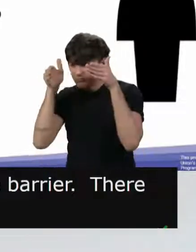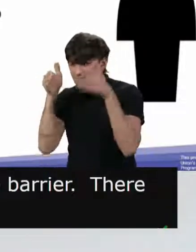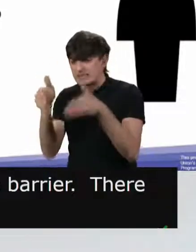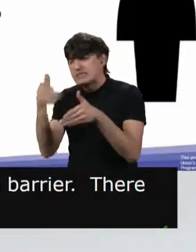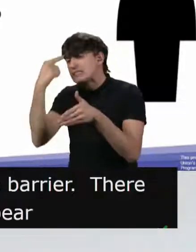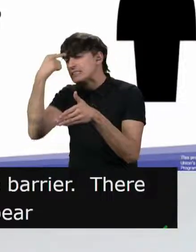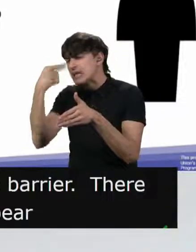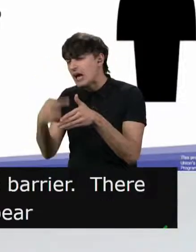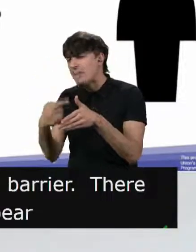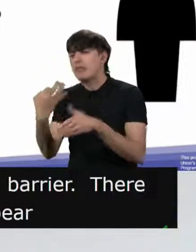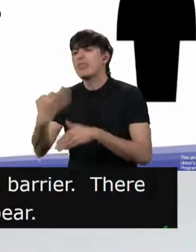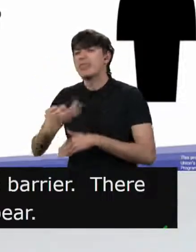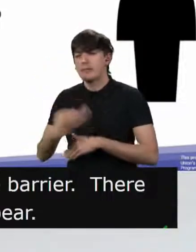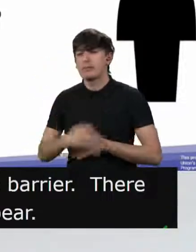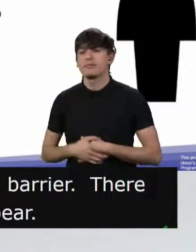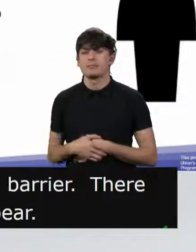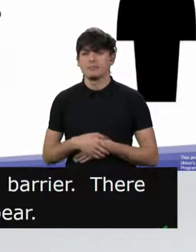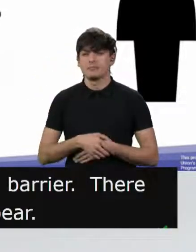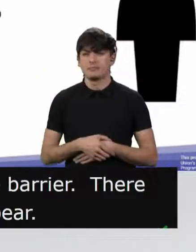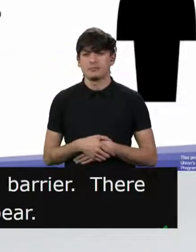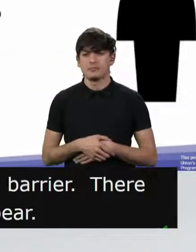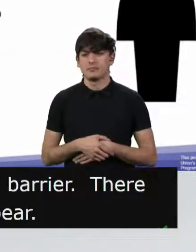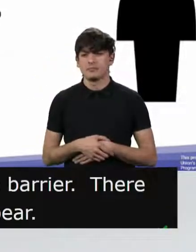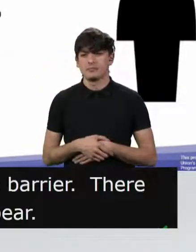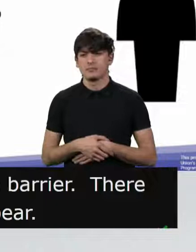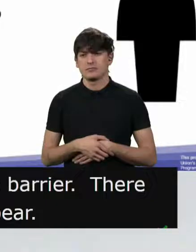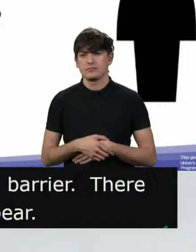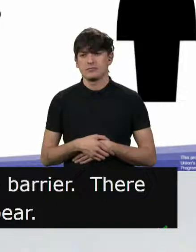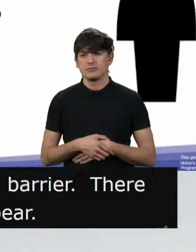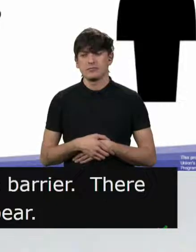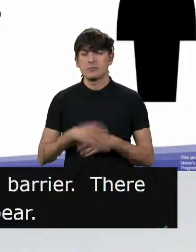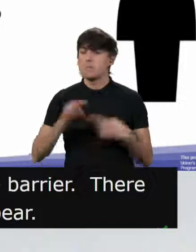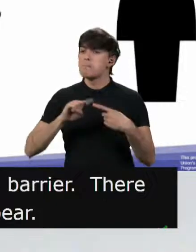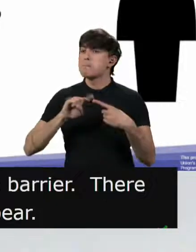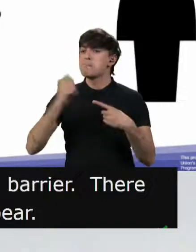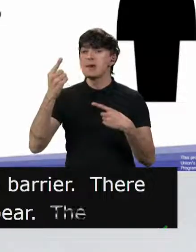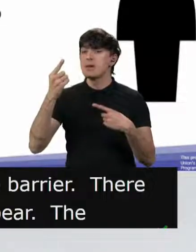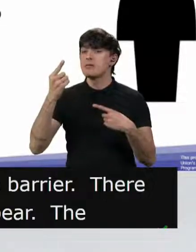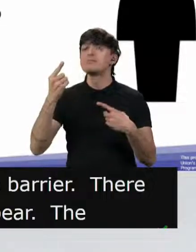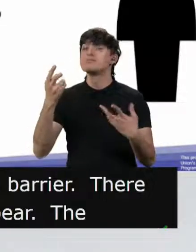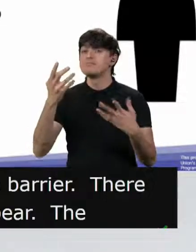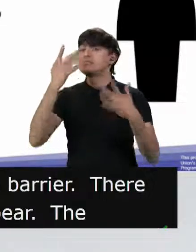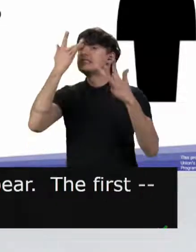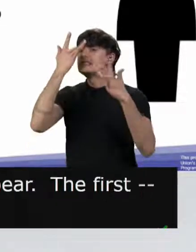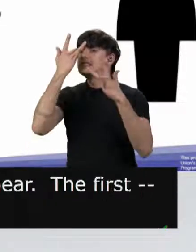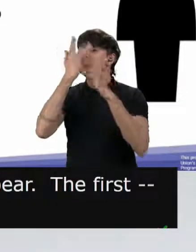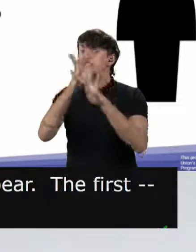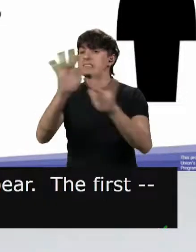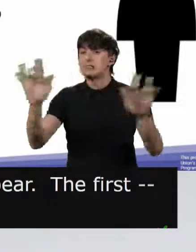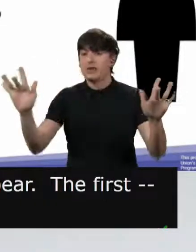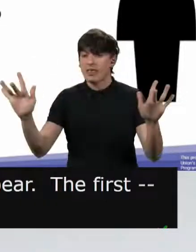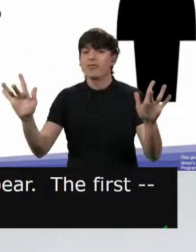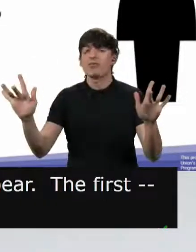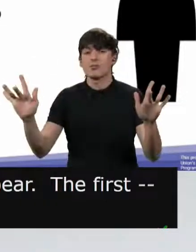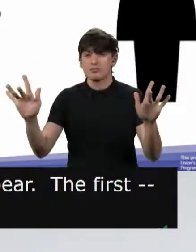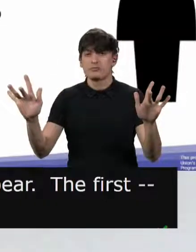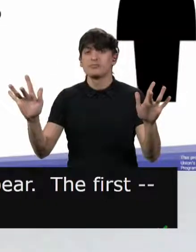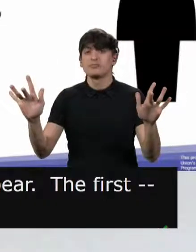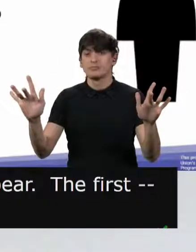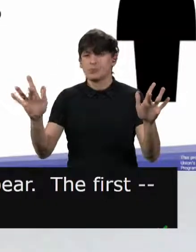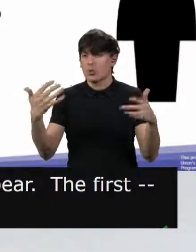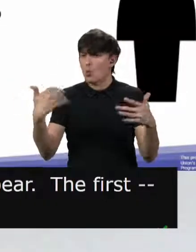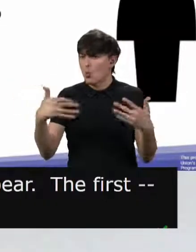The first, and perhaps that's why we're talking today, was awareness that many of the innovations that we've talked about are technically and economically